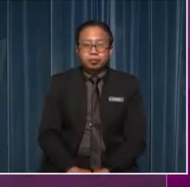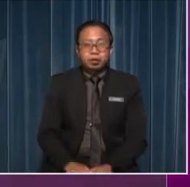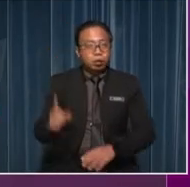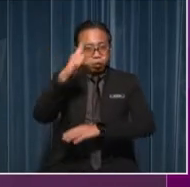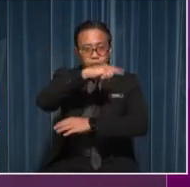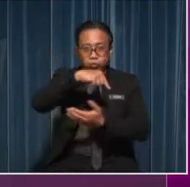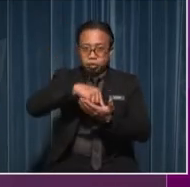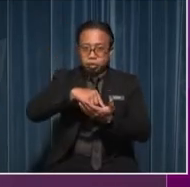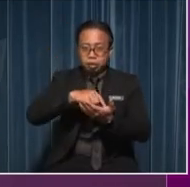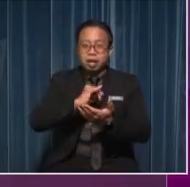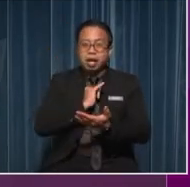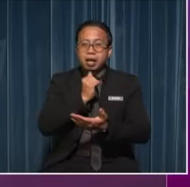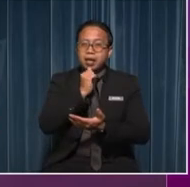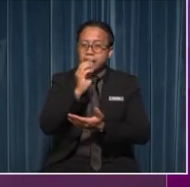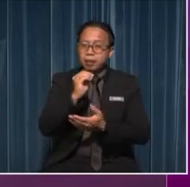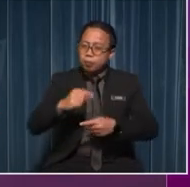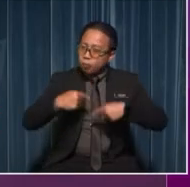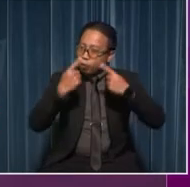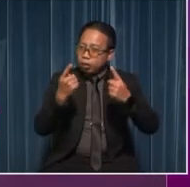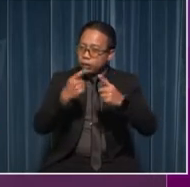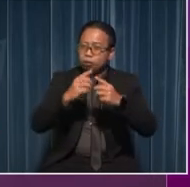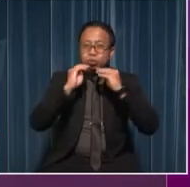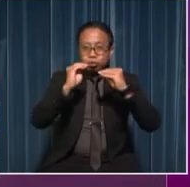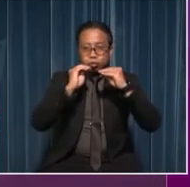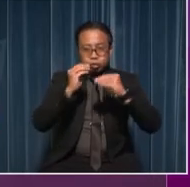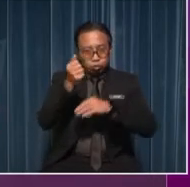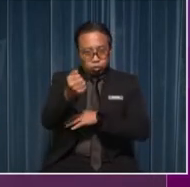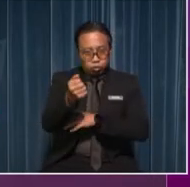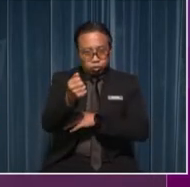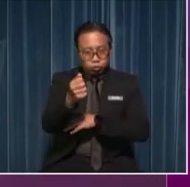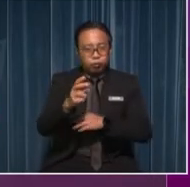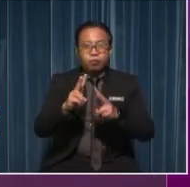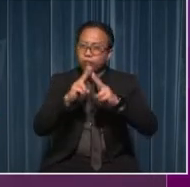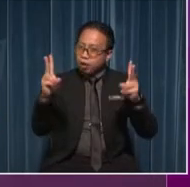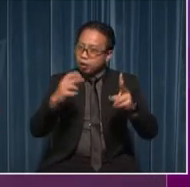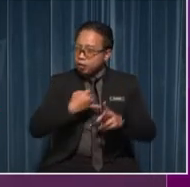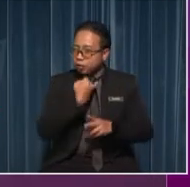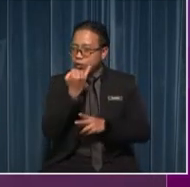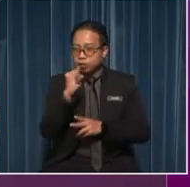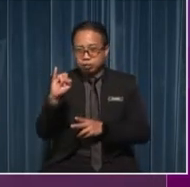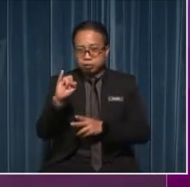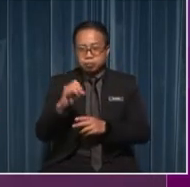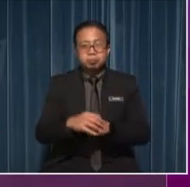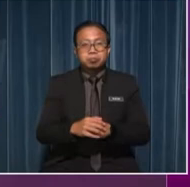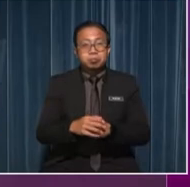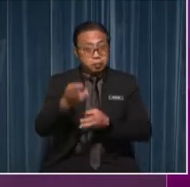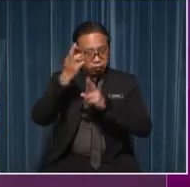Today, I am going to teach you a very interesting topic. Are you ready,